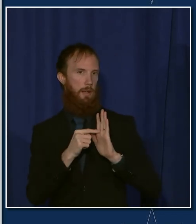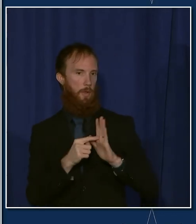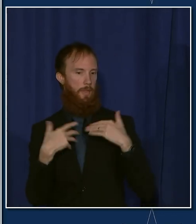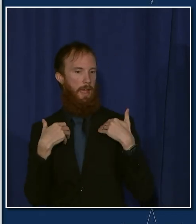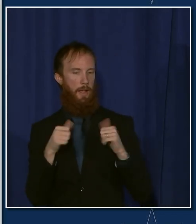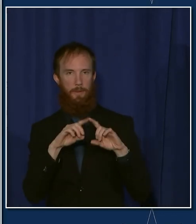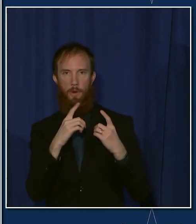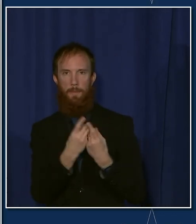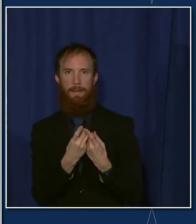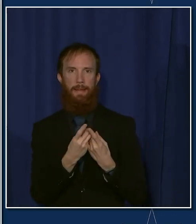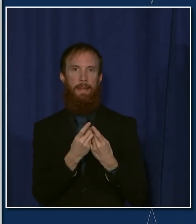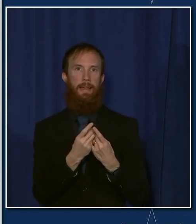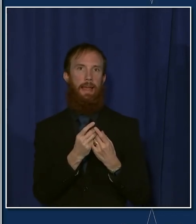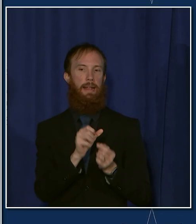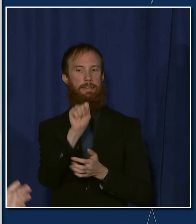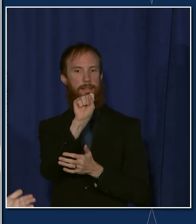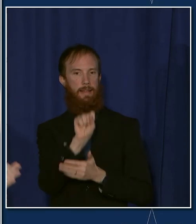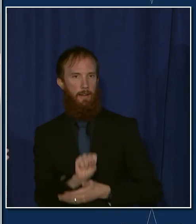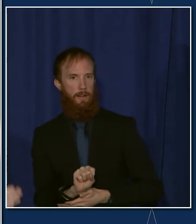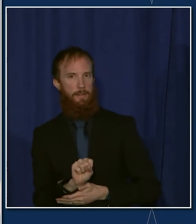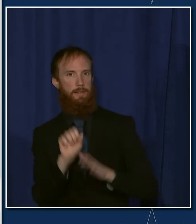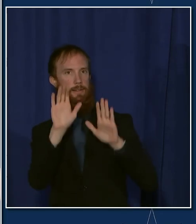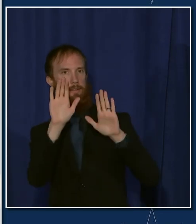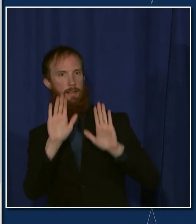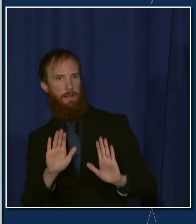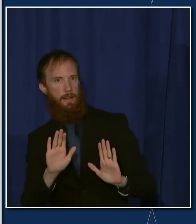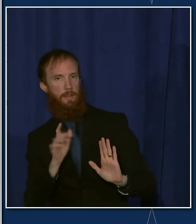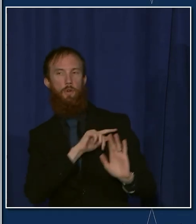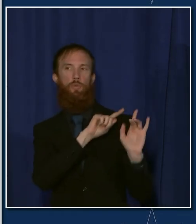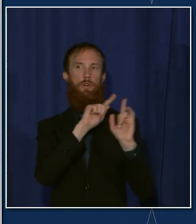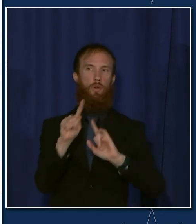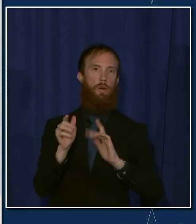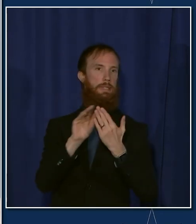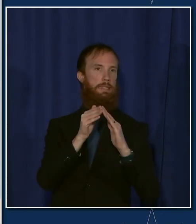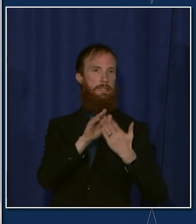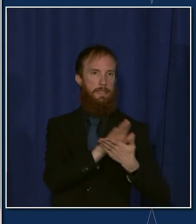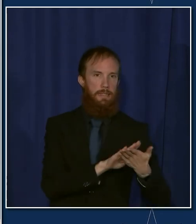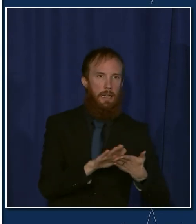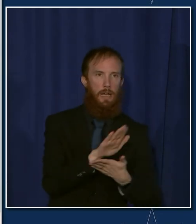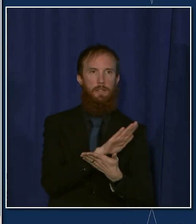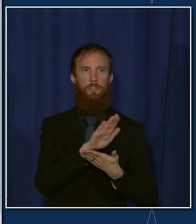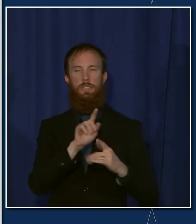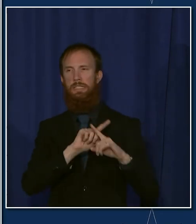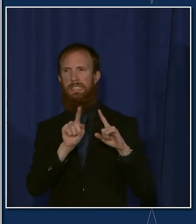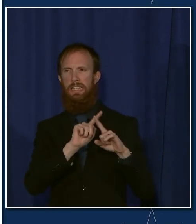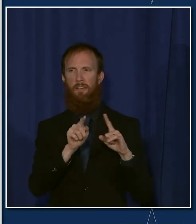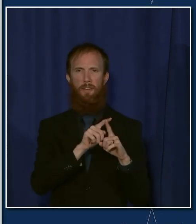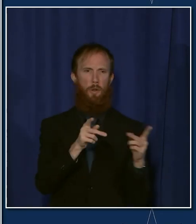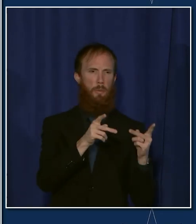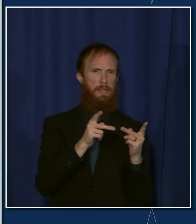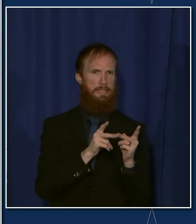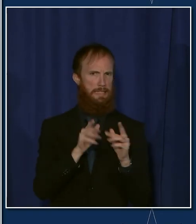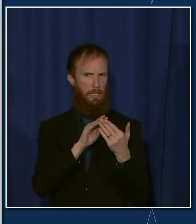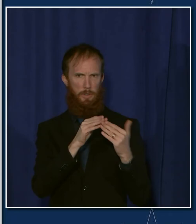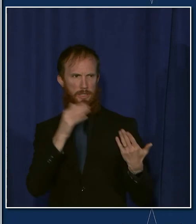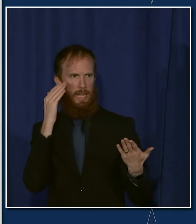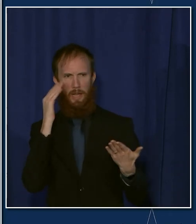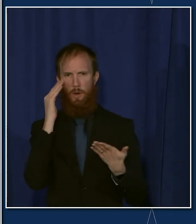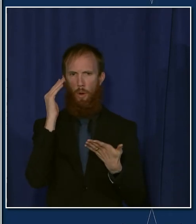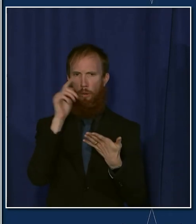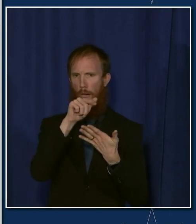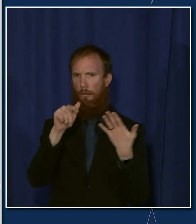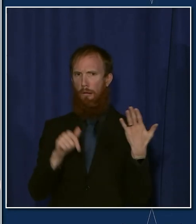every Saturday, every Sunday, we're standing up at city colleges, sites that are very known to communities. And we are